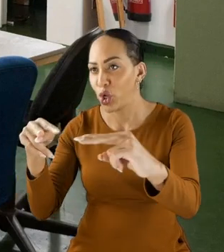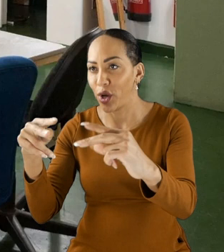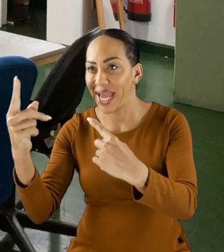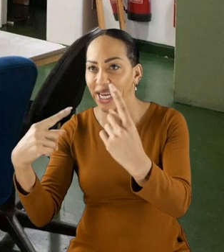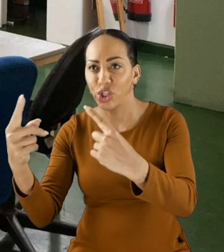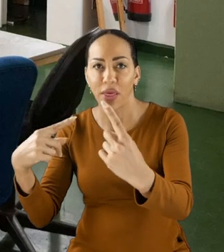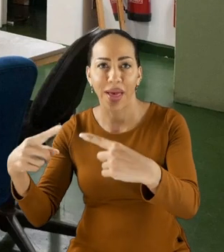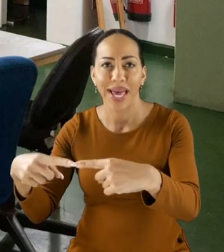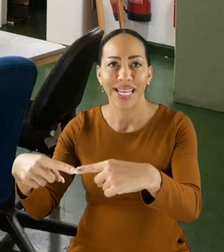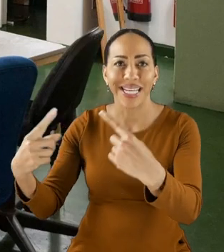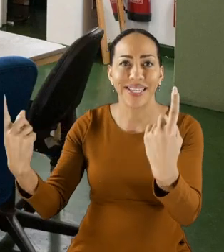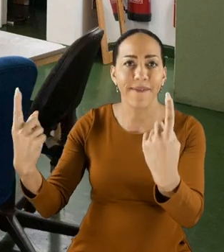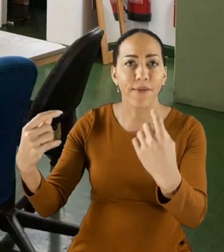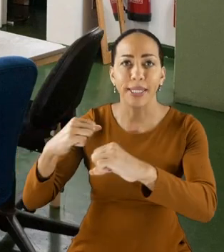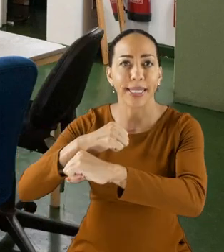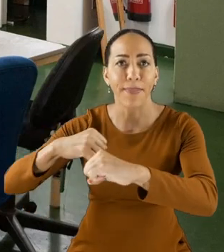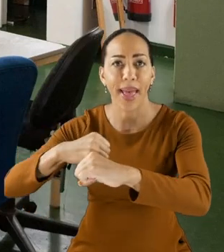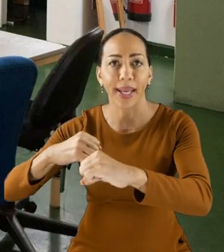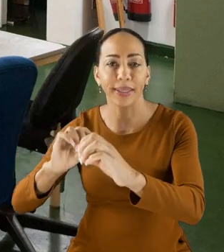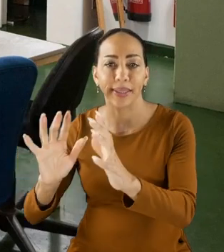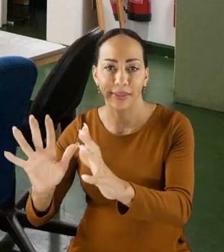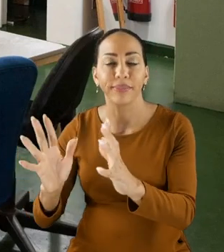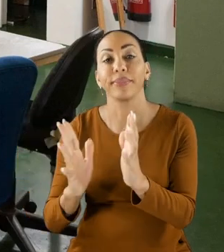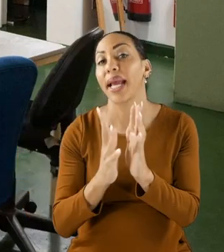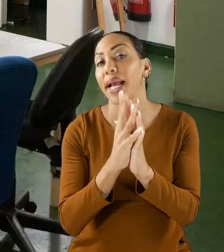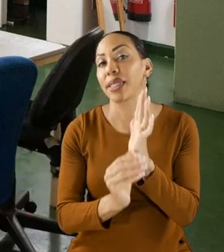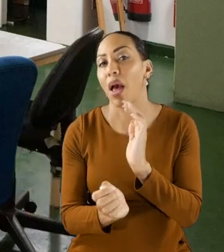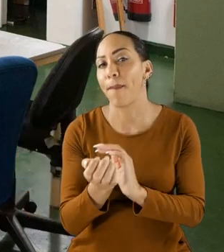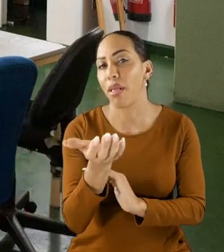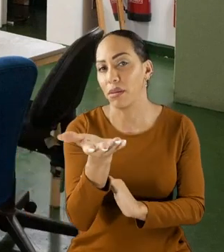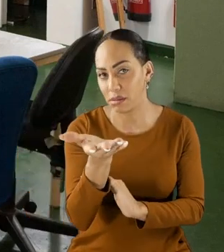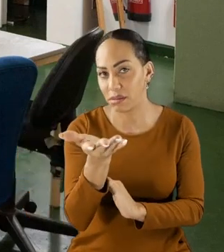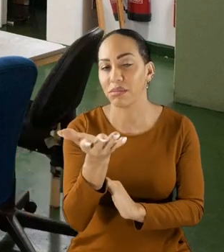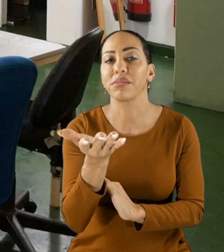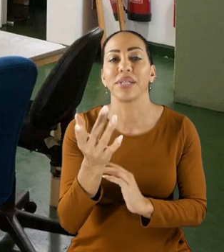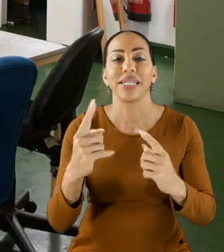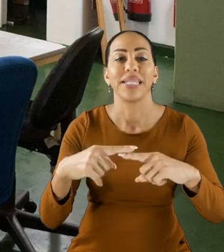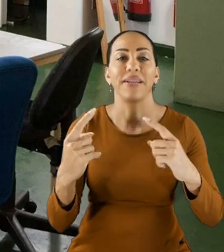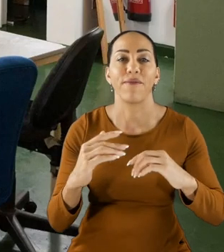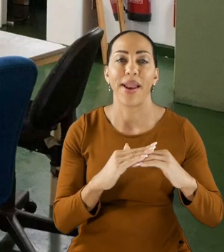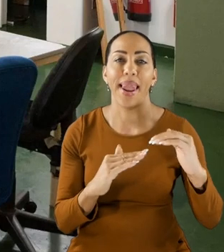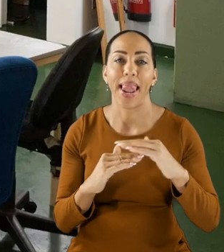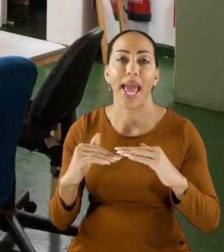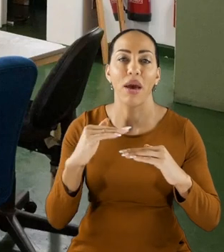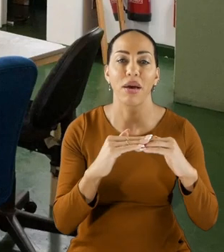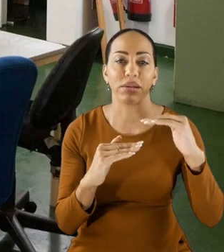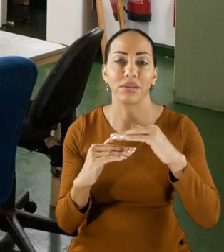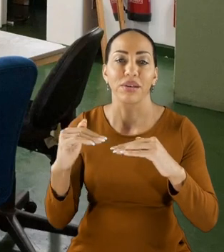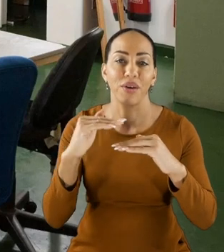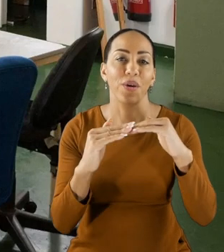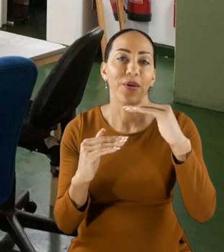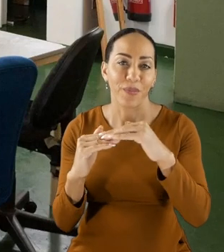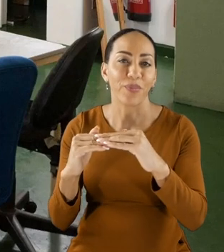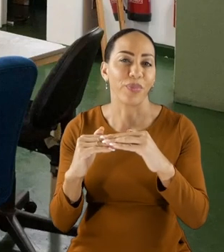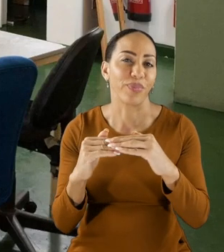online space, that we manifest that digital space in a very theatrical form. So some of the examples of